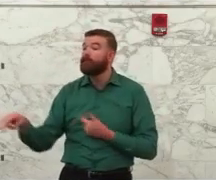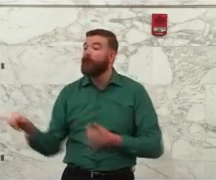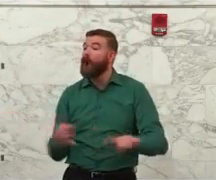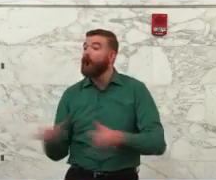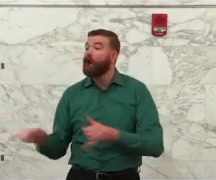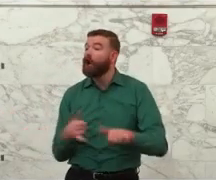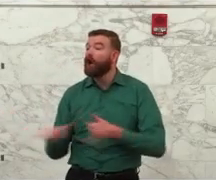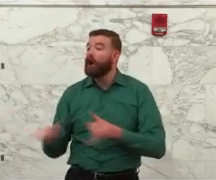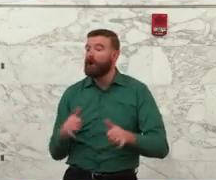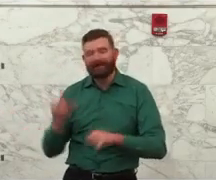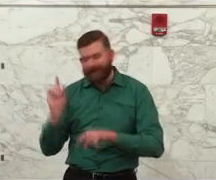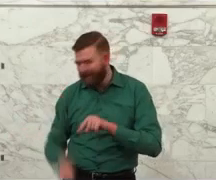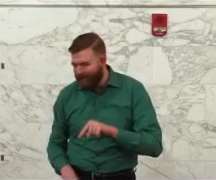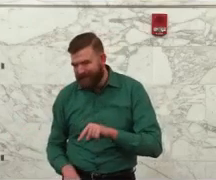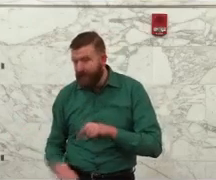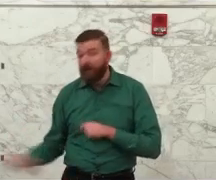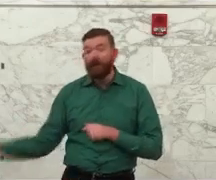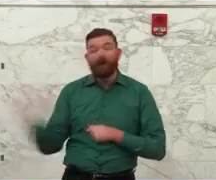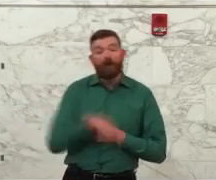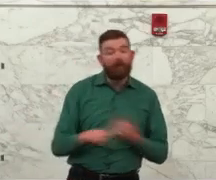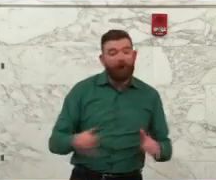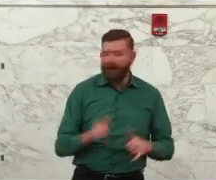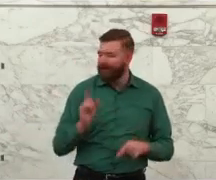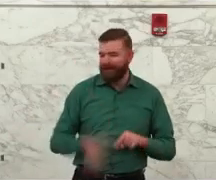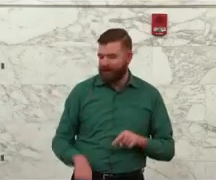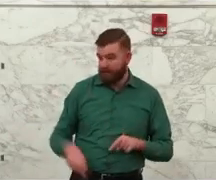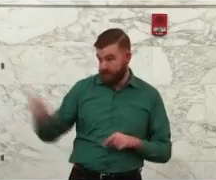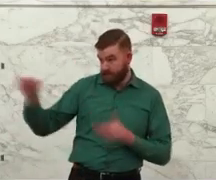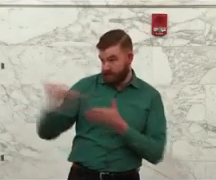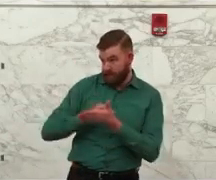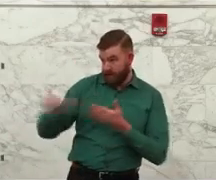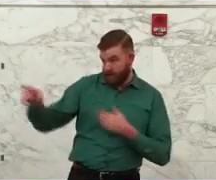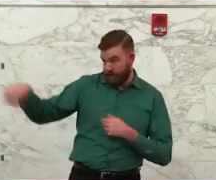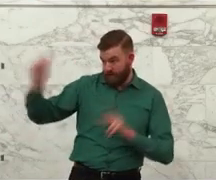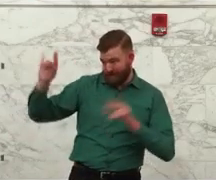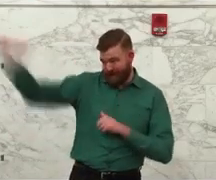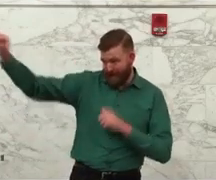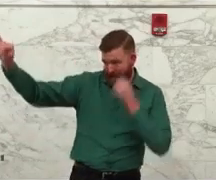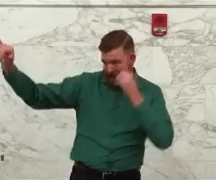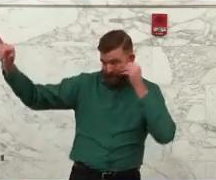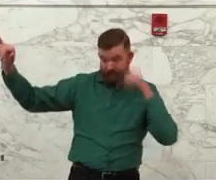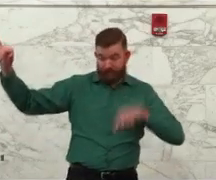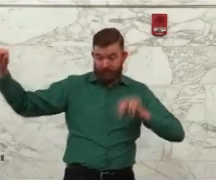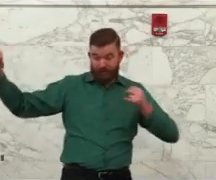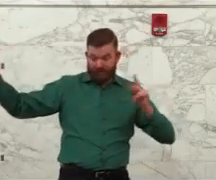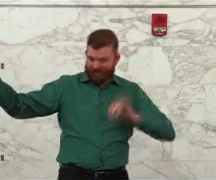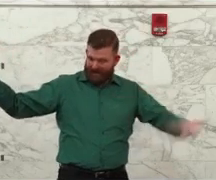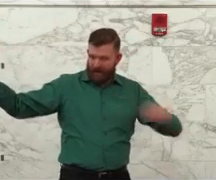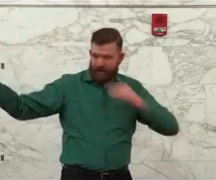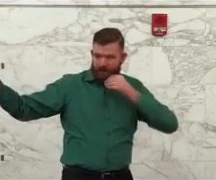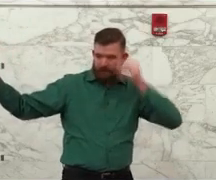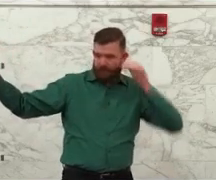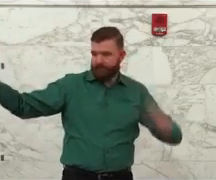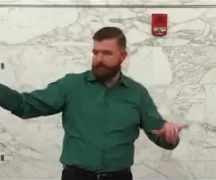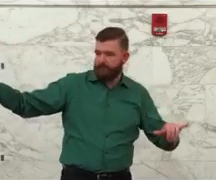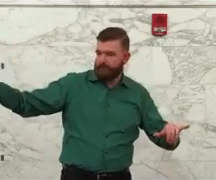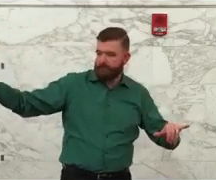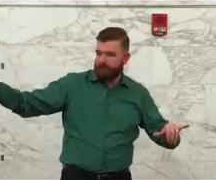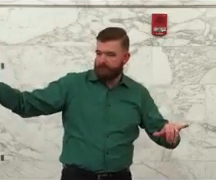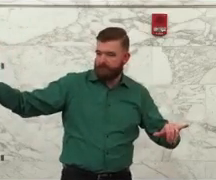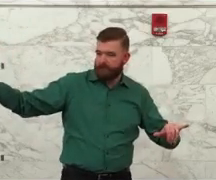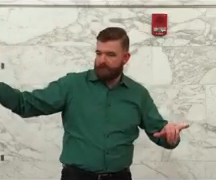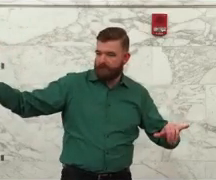us. doctor's offices, which ones would you consider essential? They have to be essential. All healthcare. I said